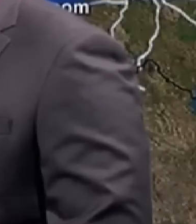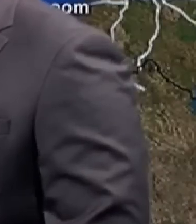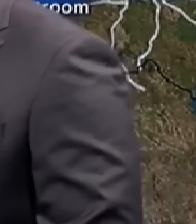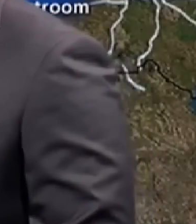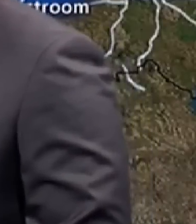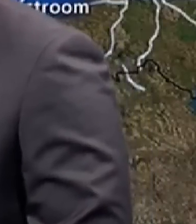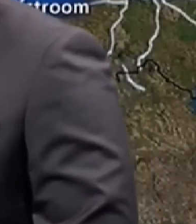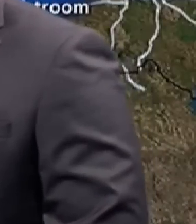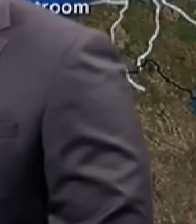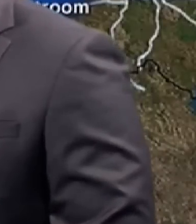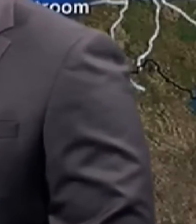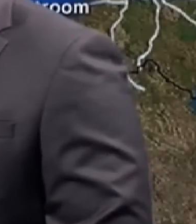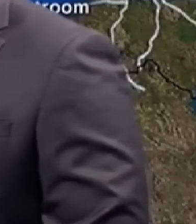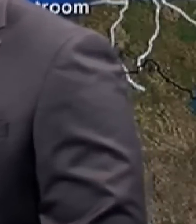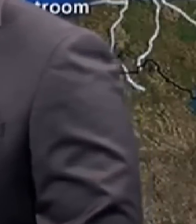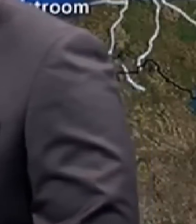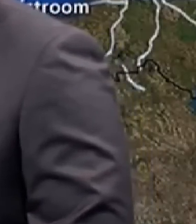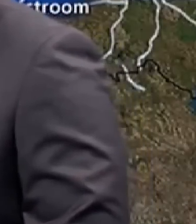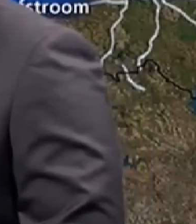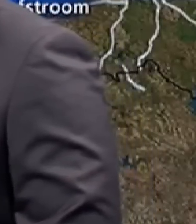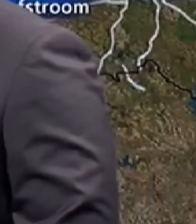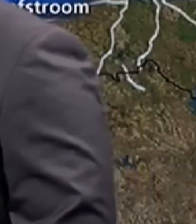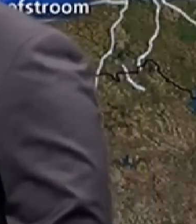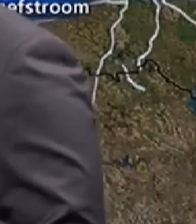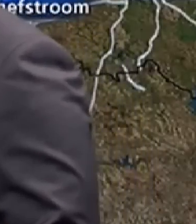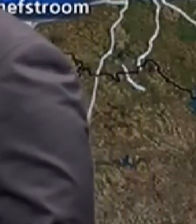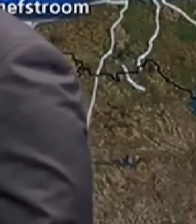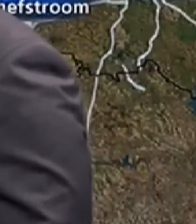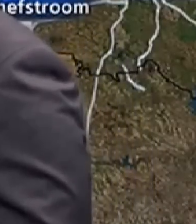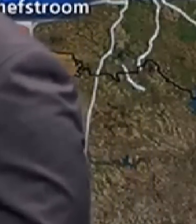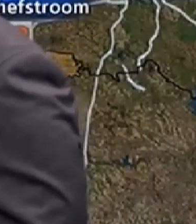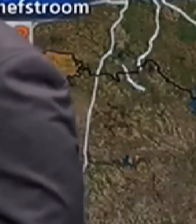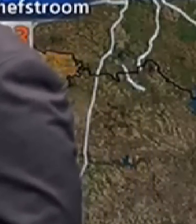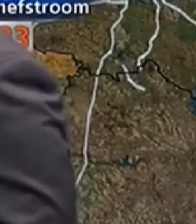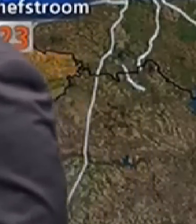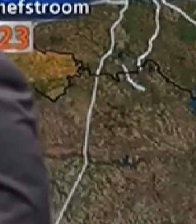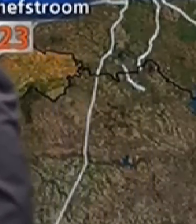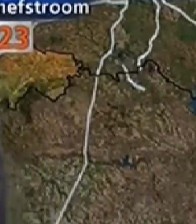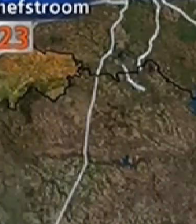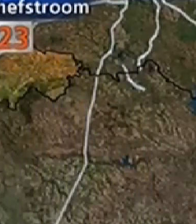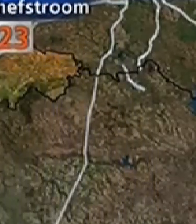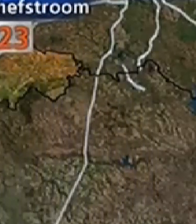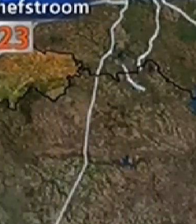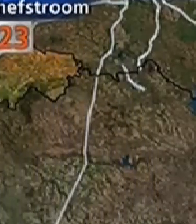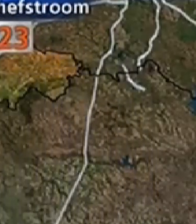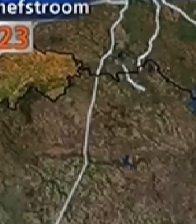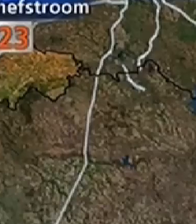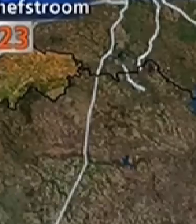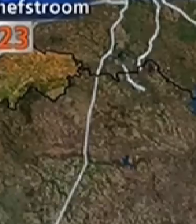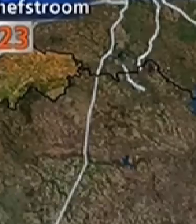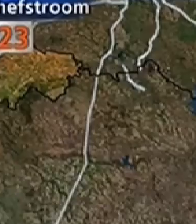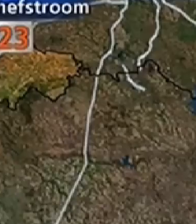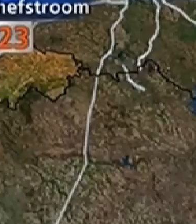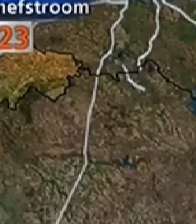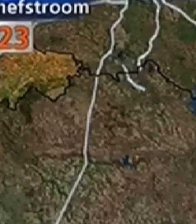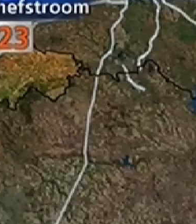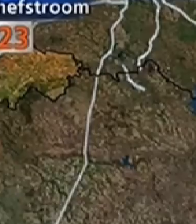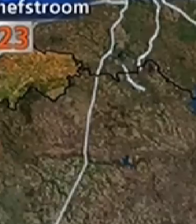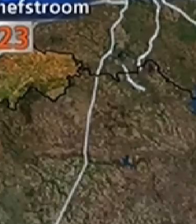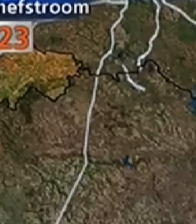Bloemhof ke sa le bona ka Taung simba ka jeno le hona o sane se go hlokomele hore o tla ho bati empa re shebile ka Vryburg go holela ka Tosca e tla re gradi di phama